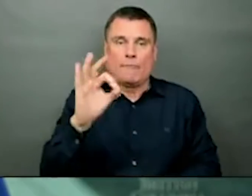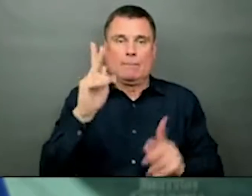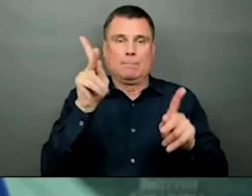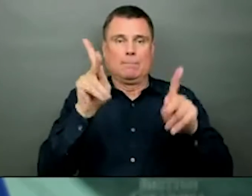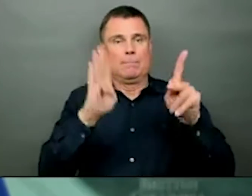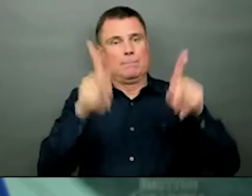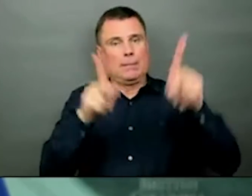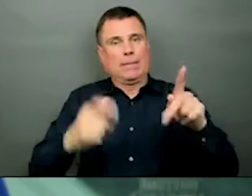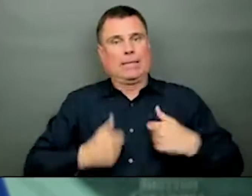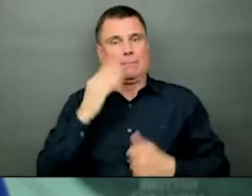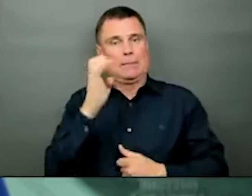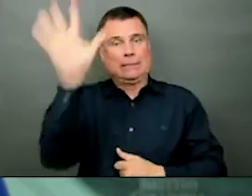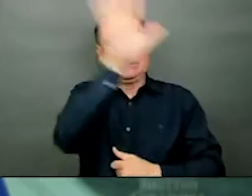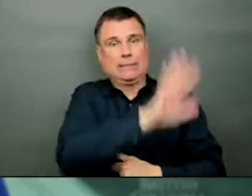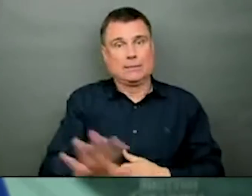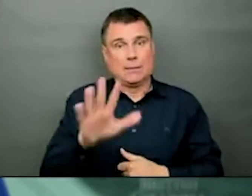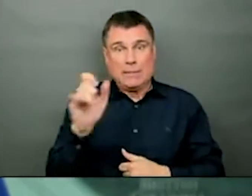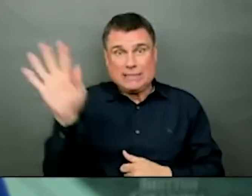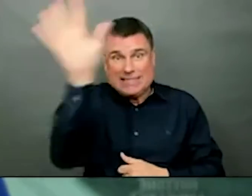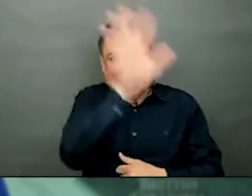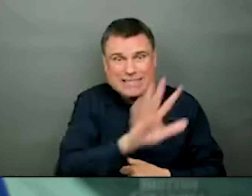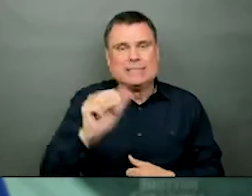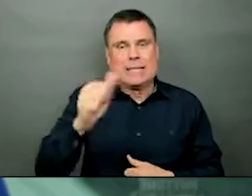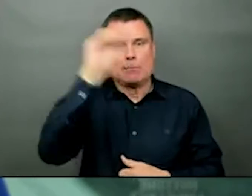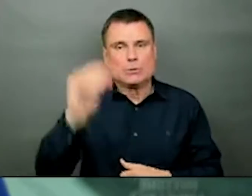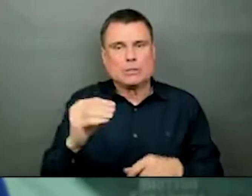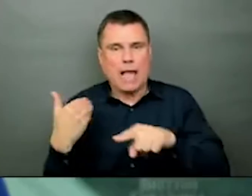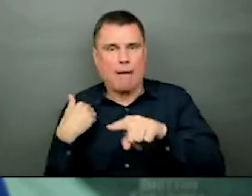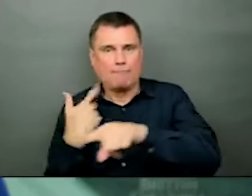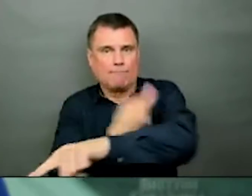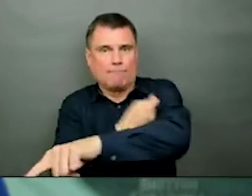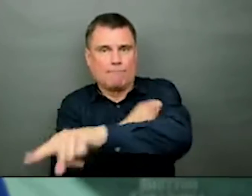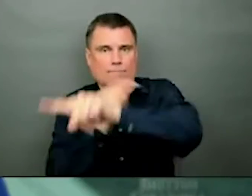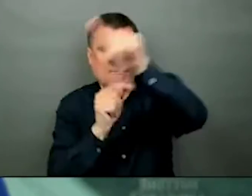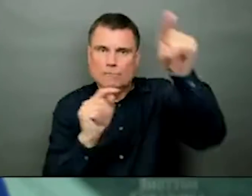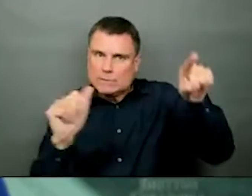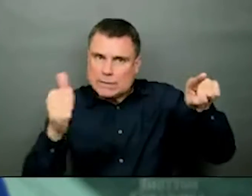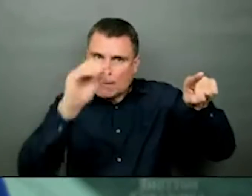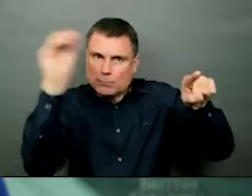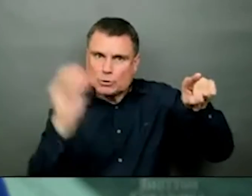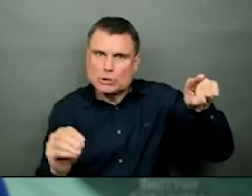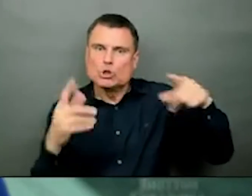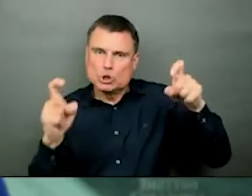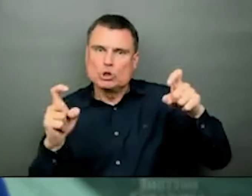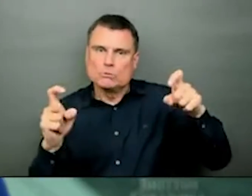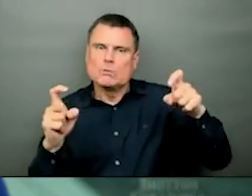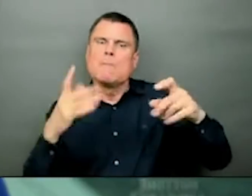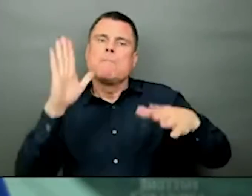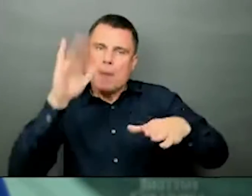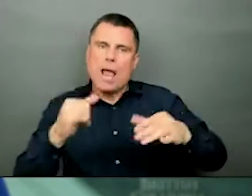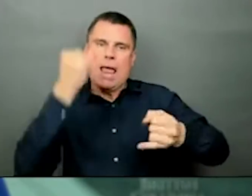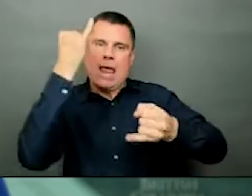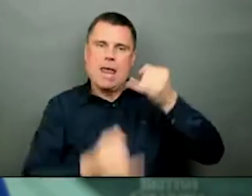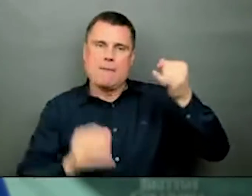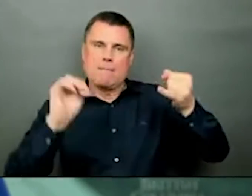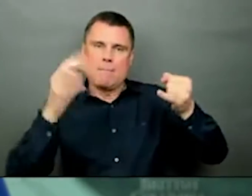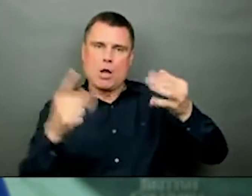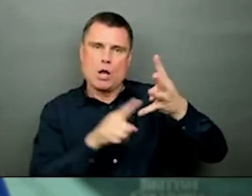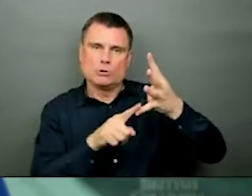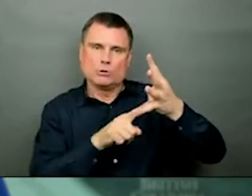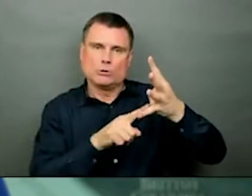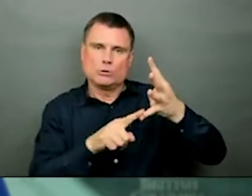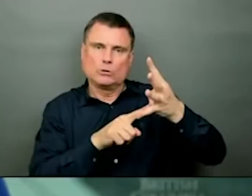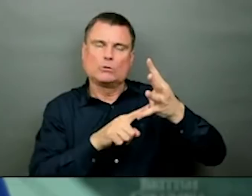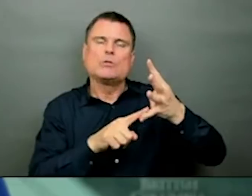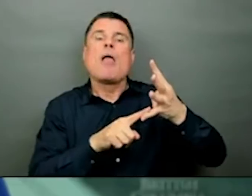means all of us have to continue to follow public health orders. I just want to say finally, and many have commented on this in the last couple of days